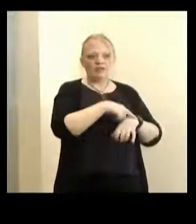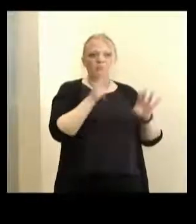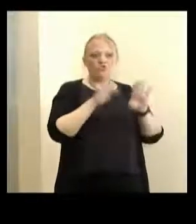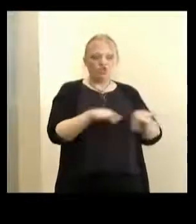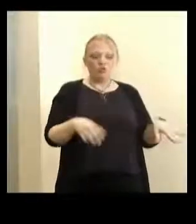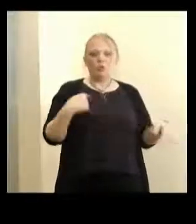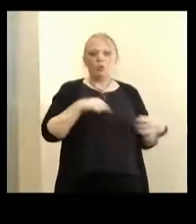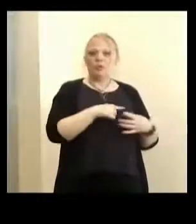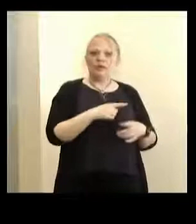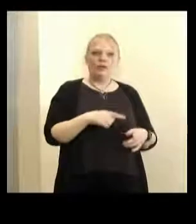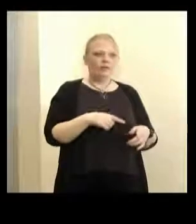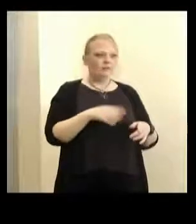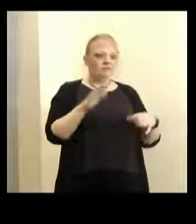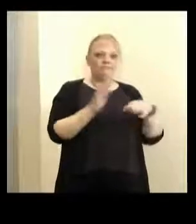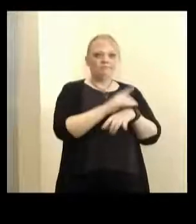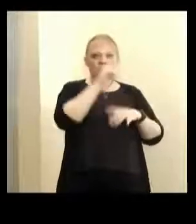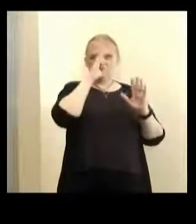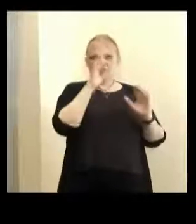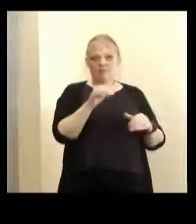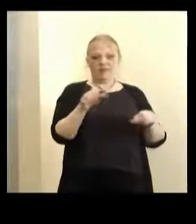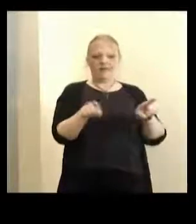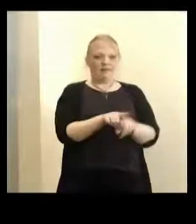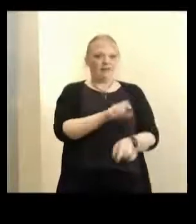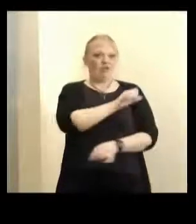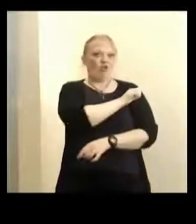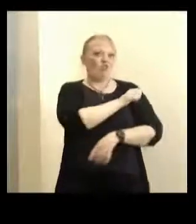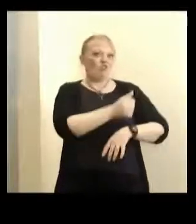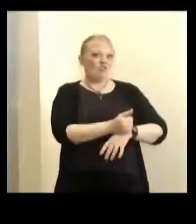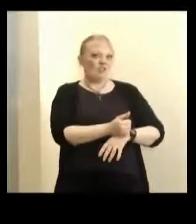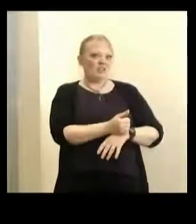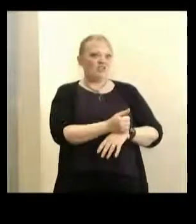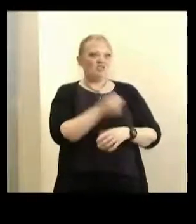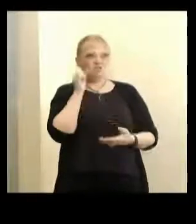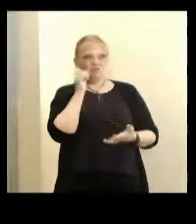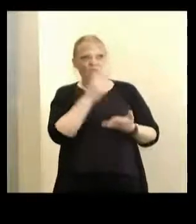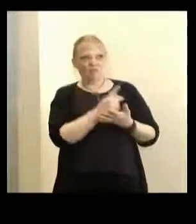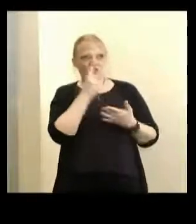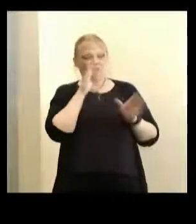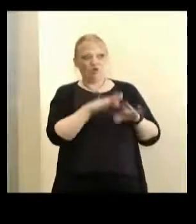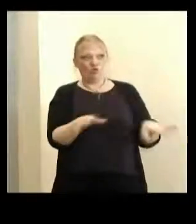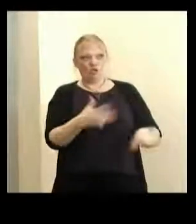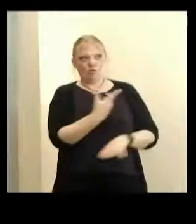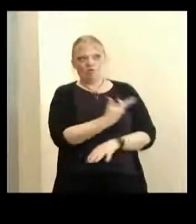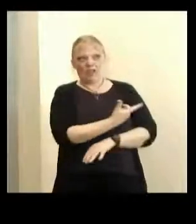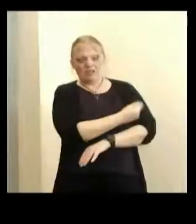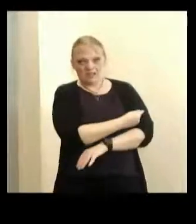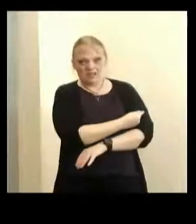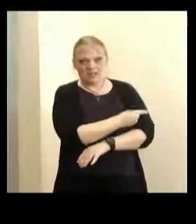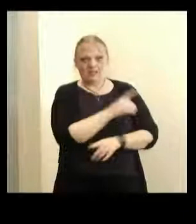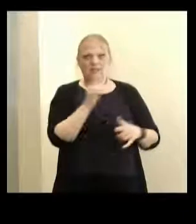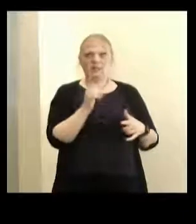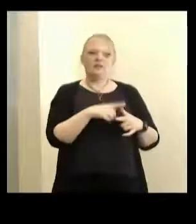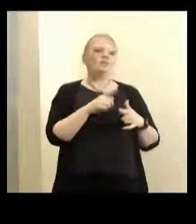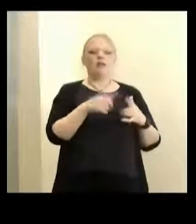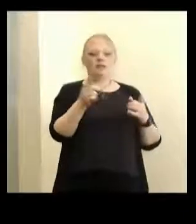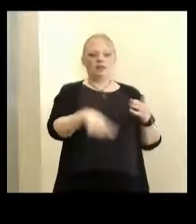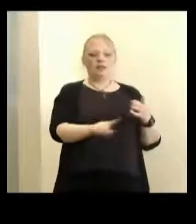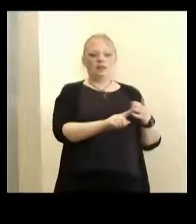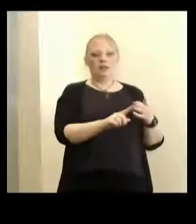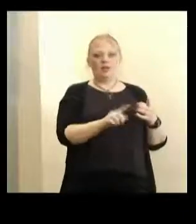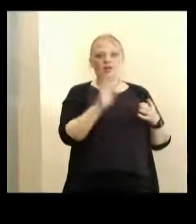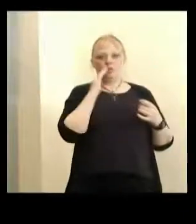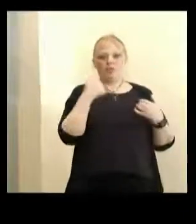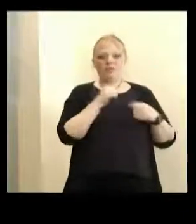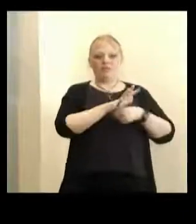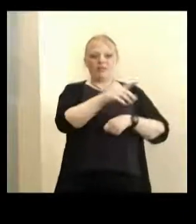expect that as the authorization is given for children to be vaccinated, that they will have plenty of